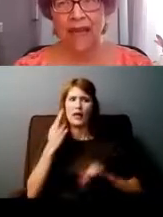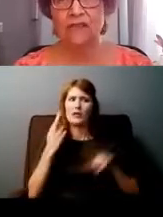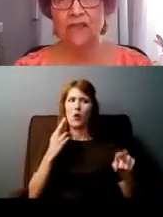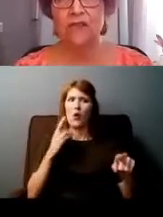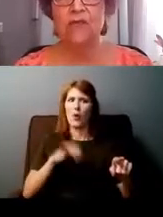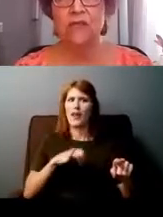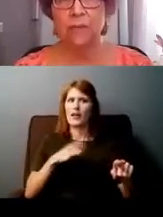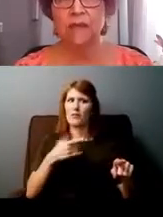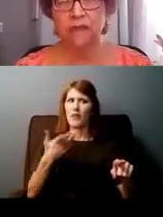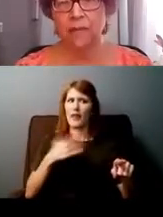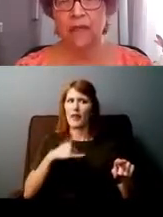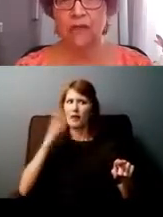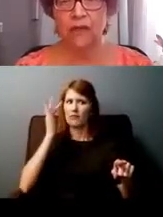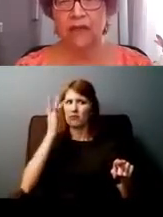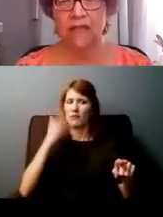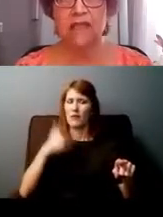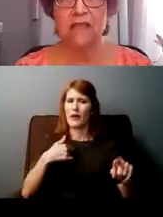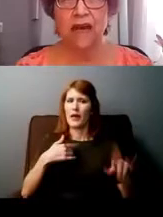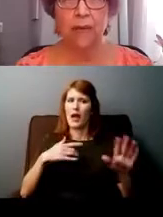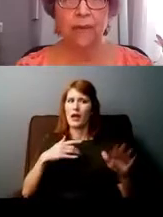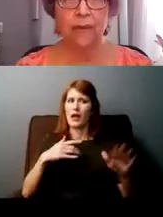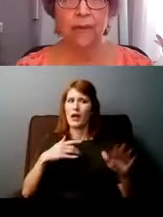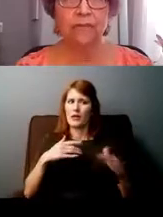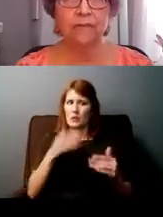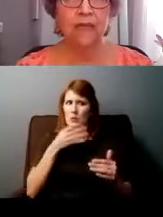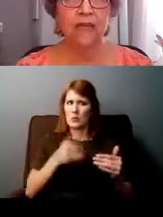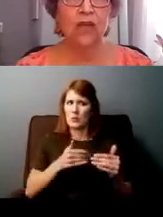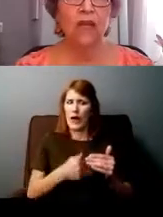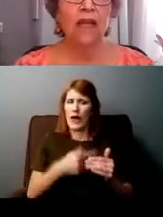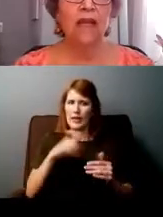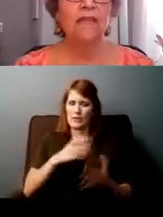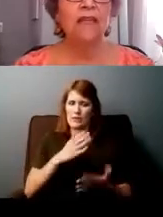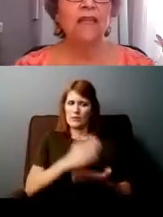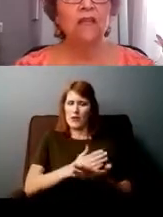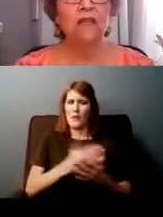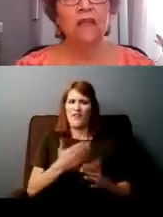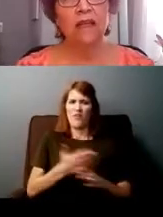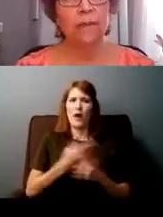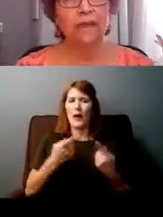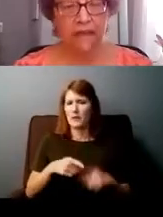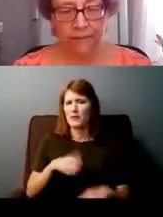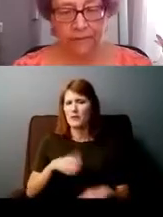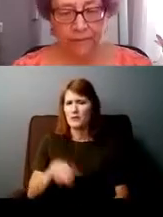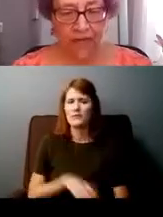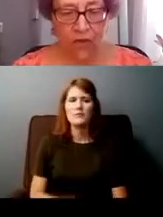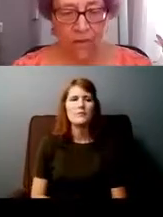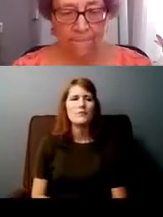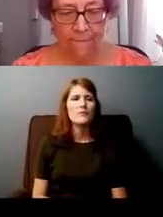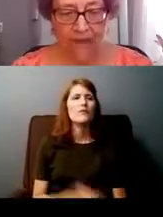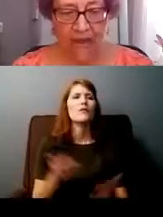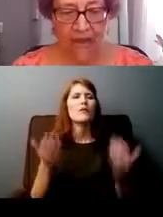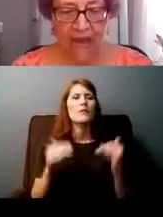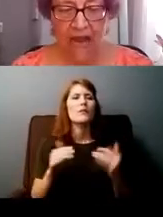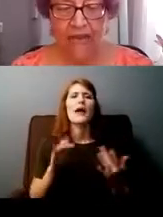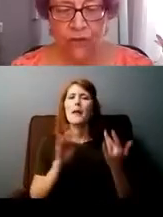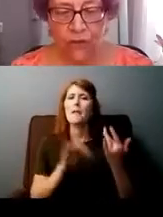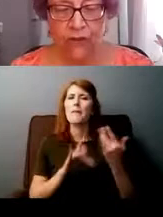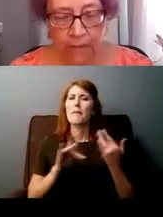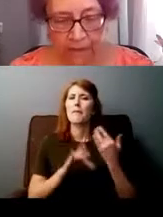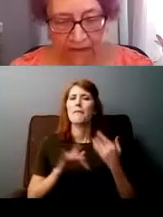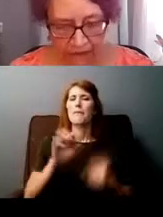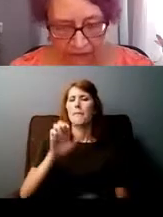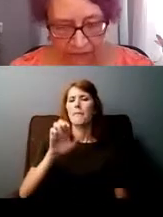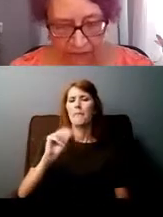I have to do something to make sure that doesn't happen. And then empathy. I